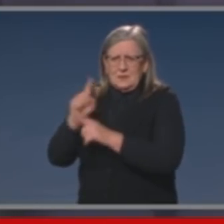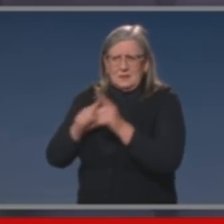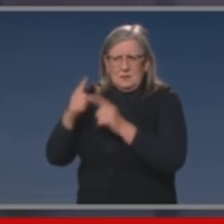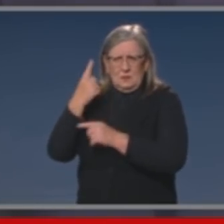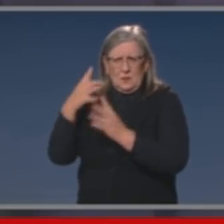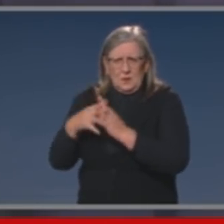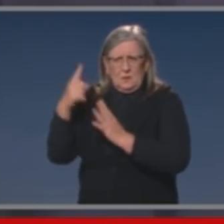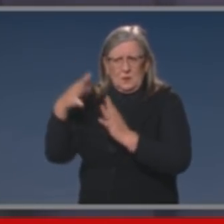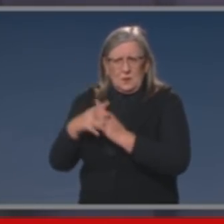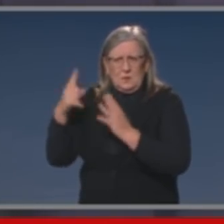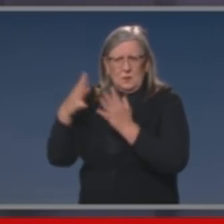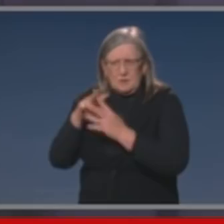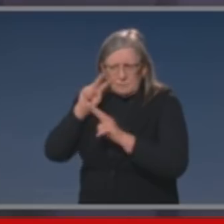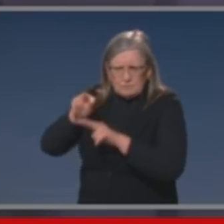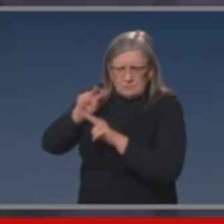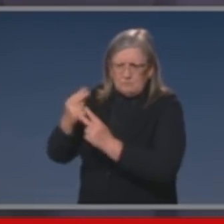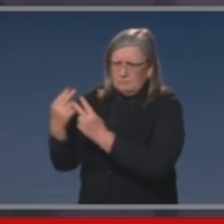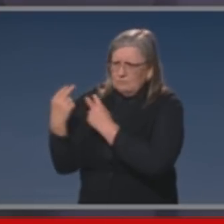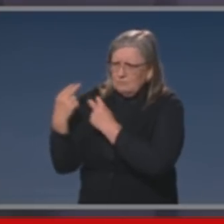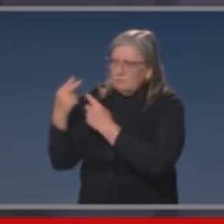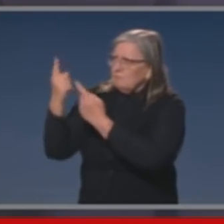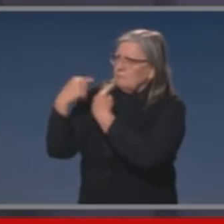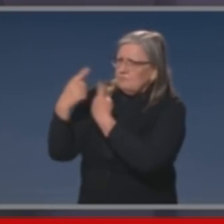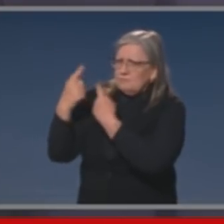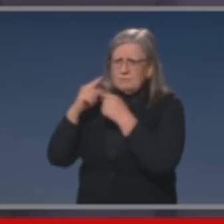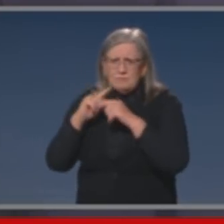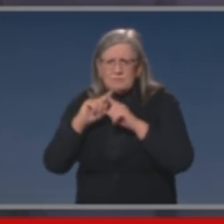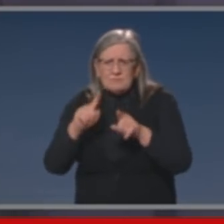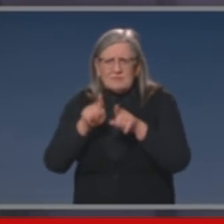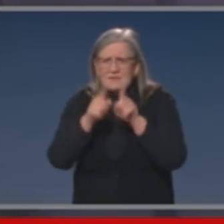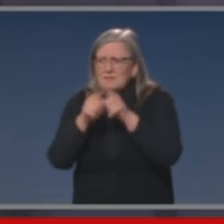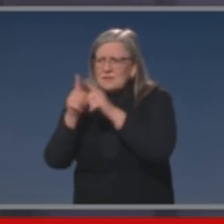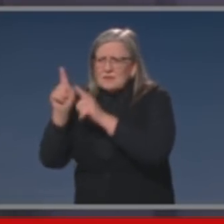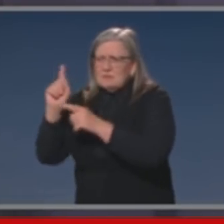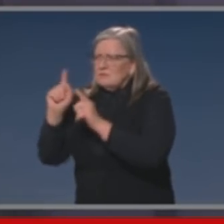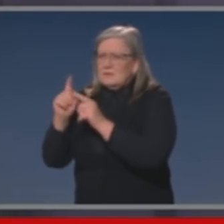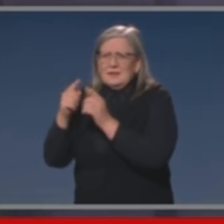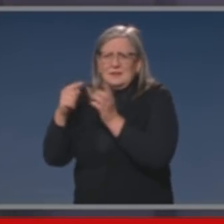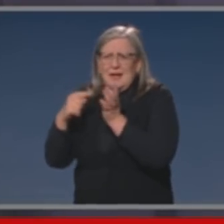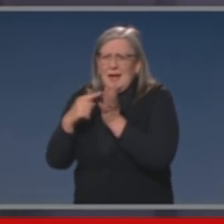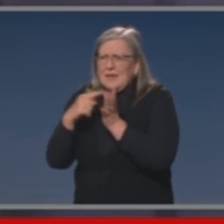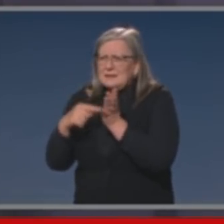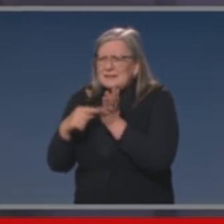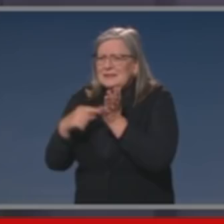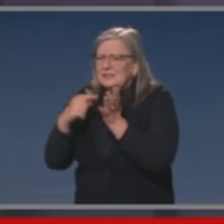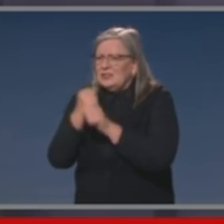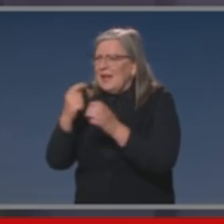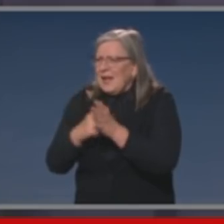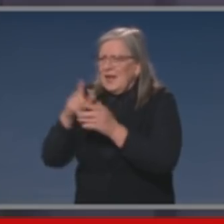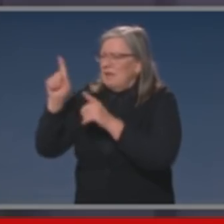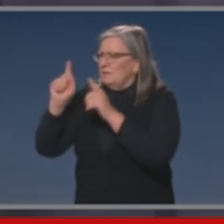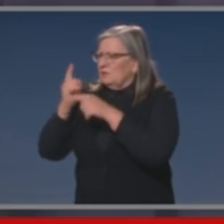through the TGA and other mechanisms about any adverse events related to vaccines. And their